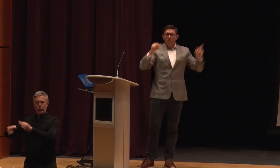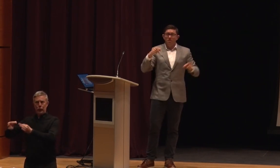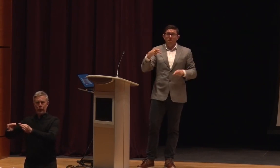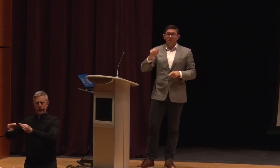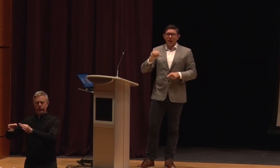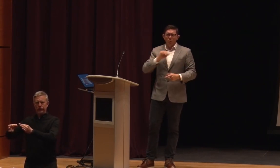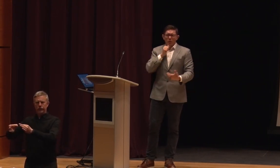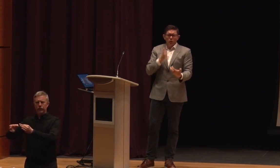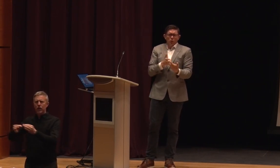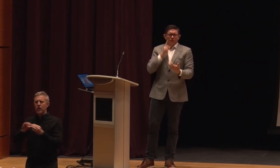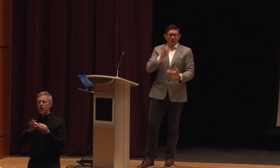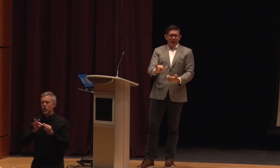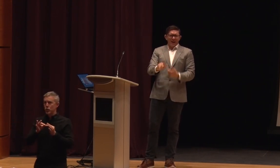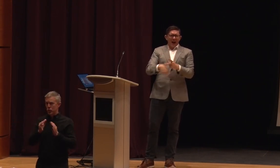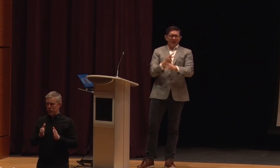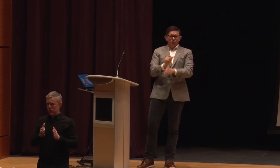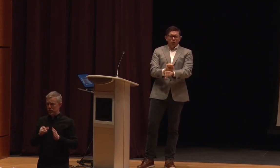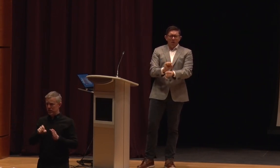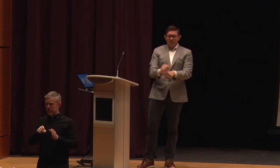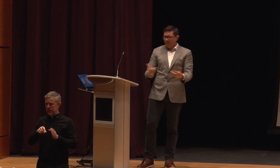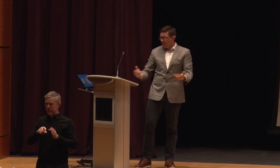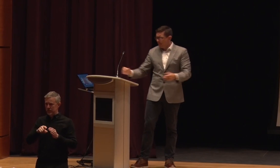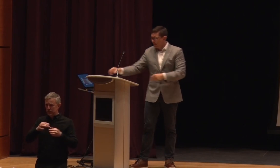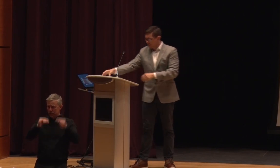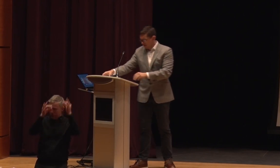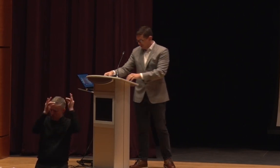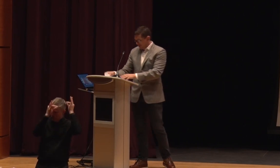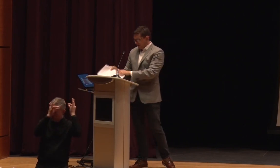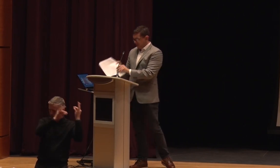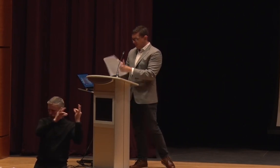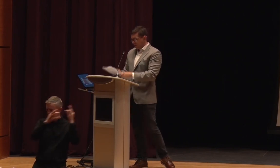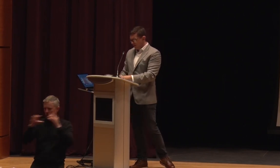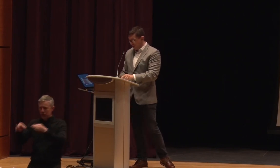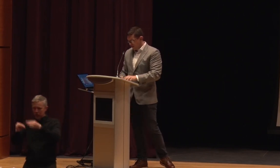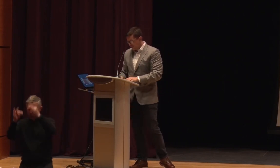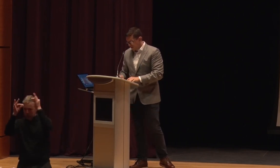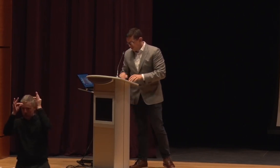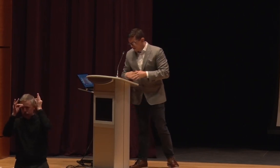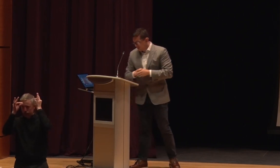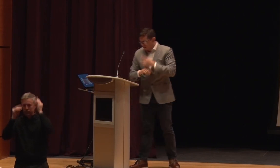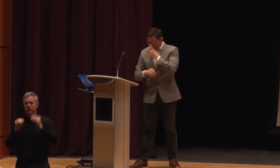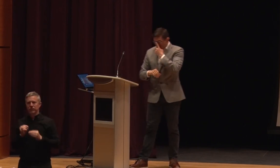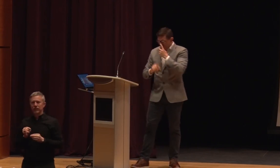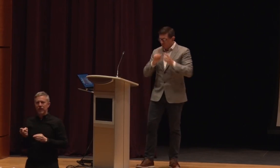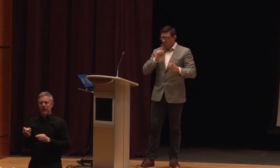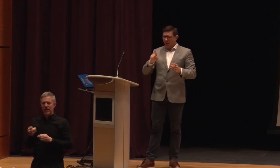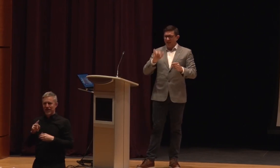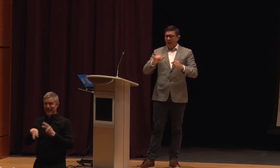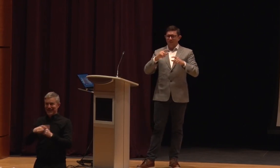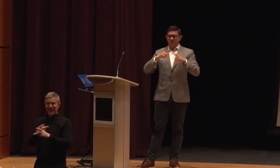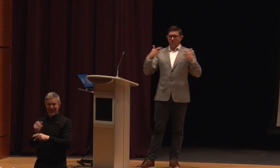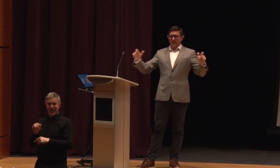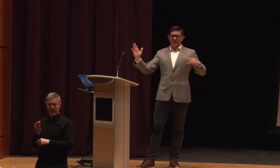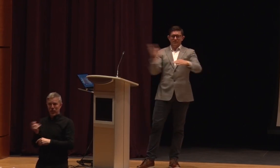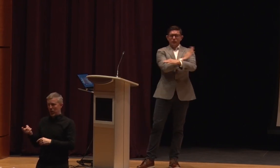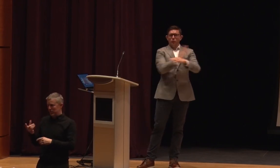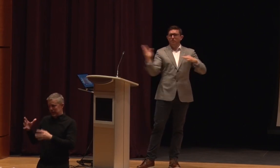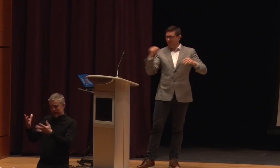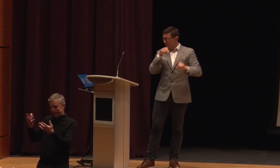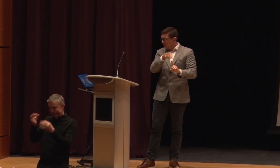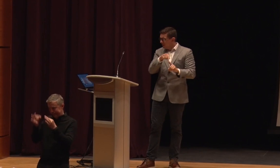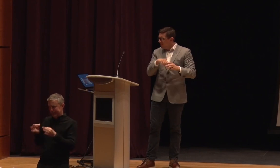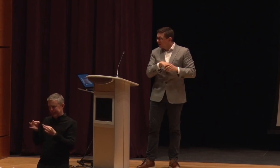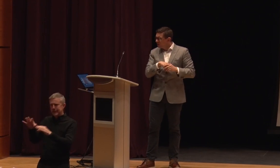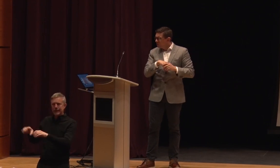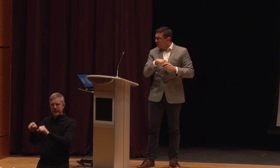Interpreters have to be able to switch their hats and switch their roles. And that's the kind of job that she was trying to get into. And she was